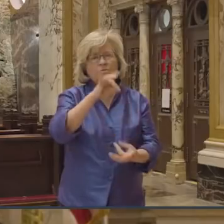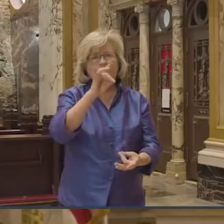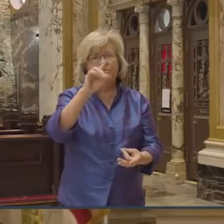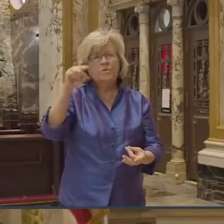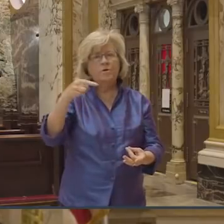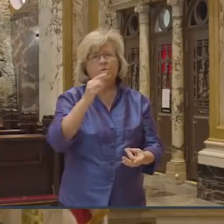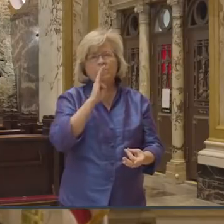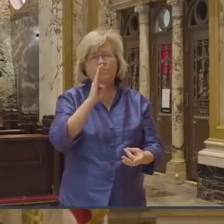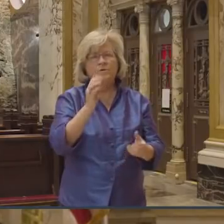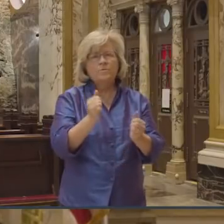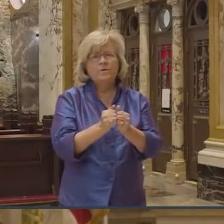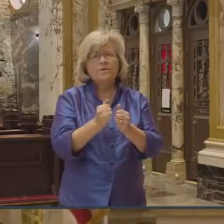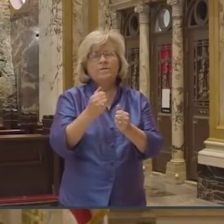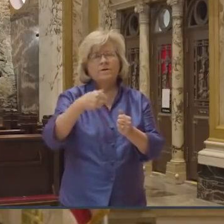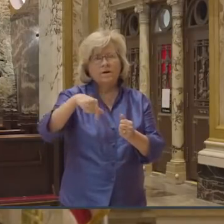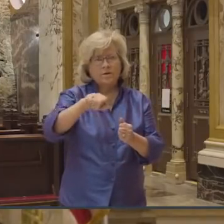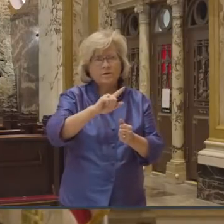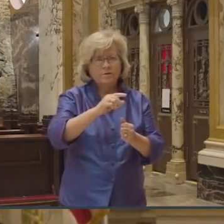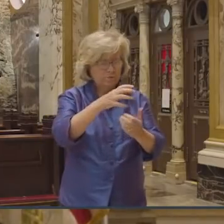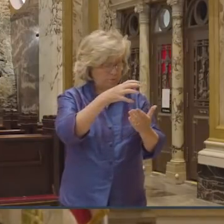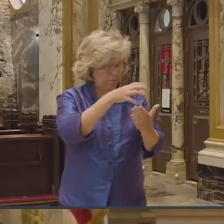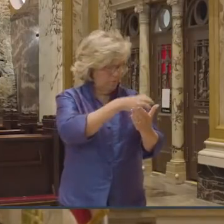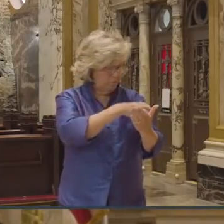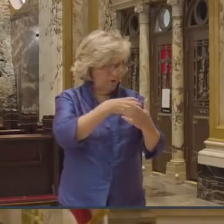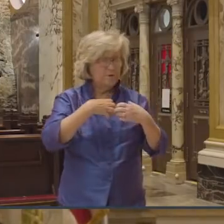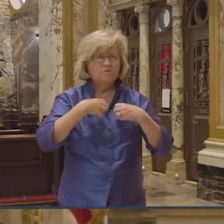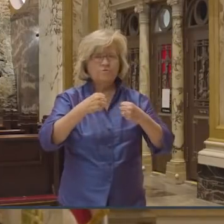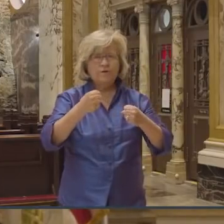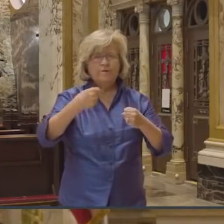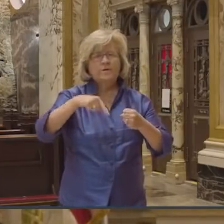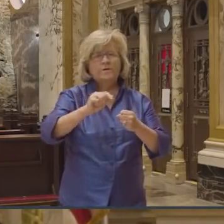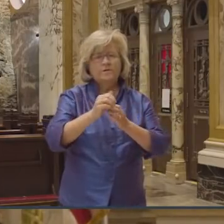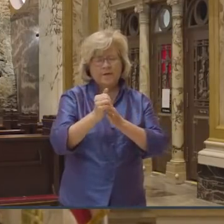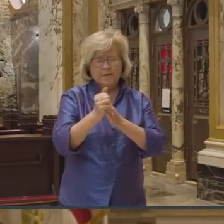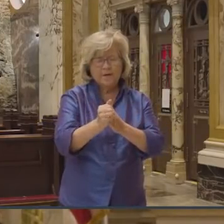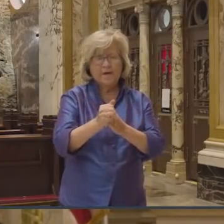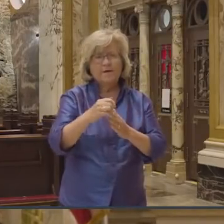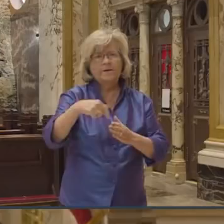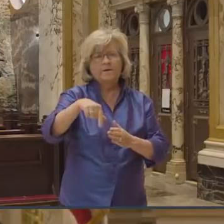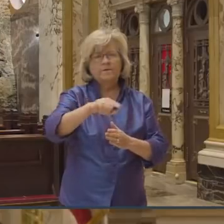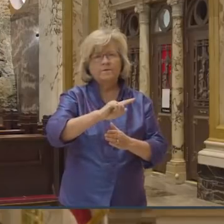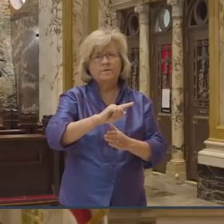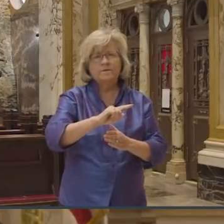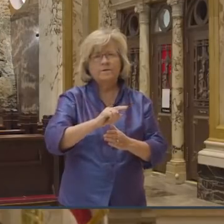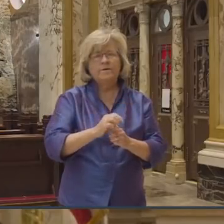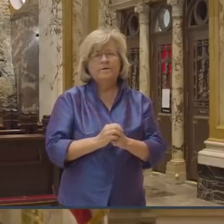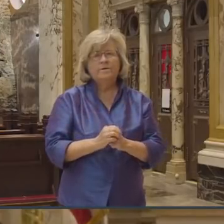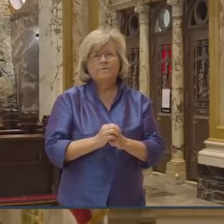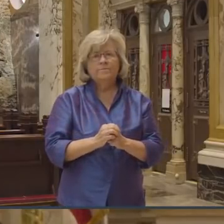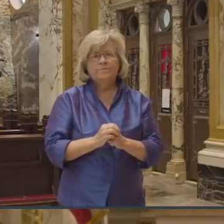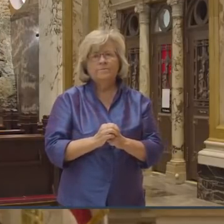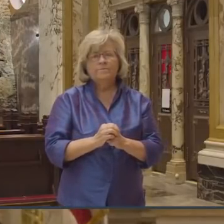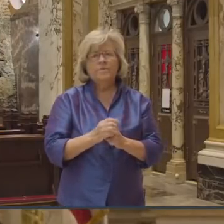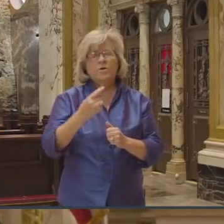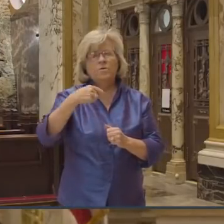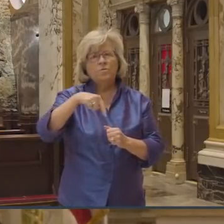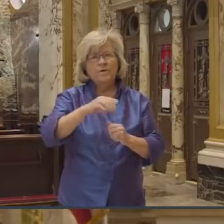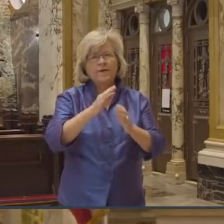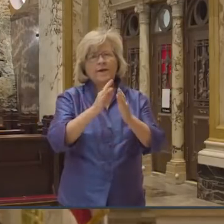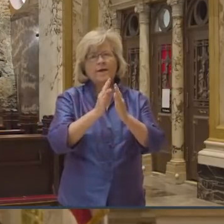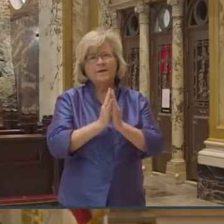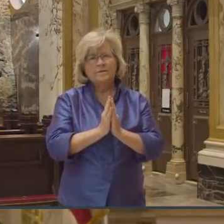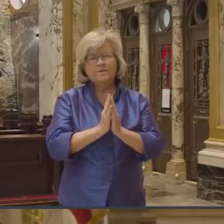be with us to empower us and to guide us. As Flannery O'Connor put it, we ask